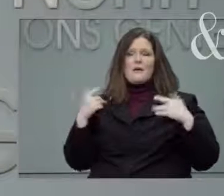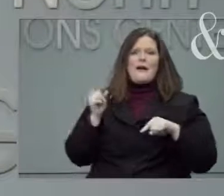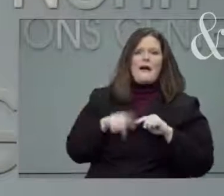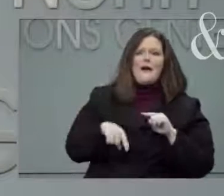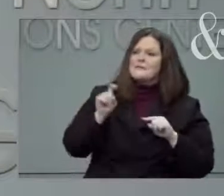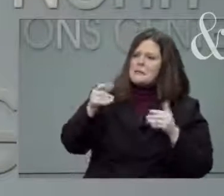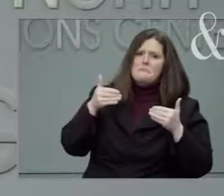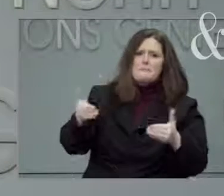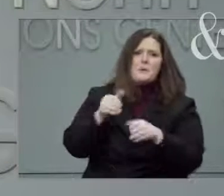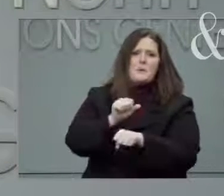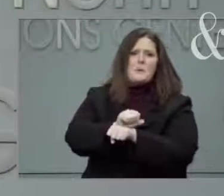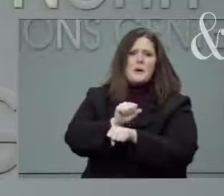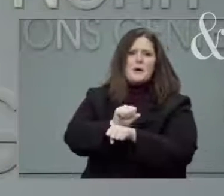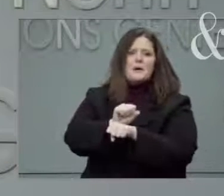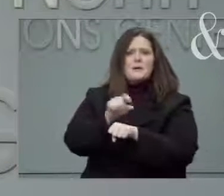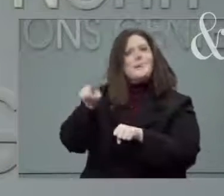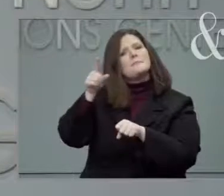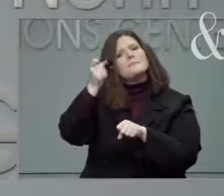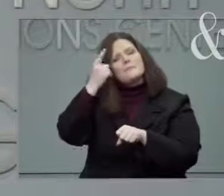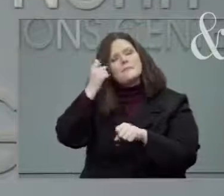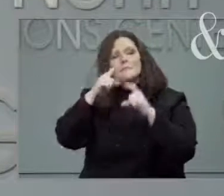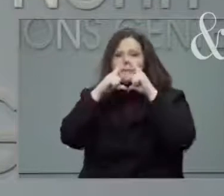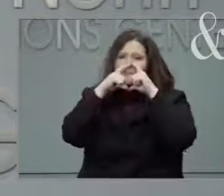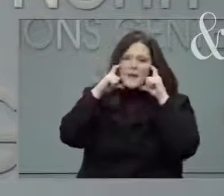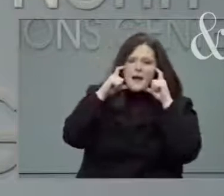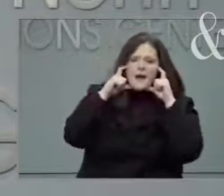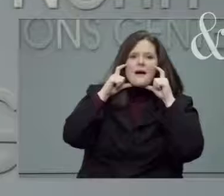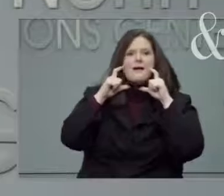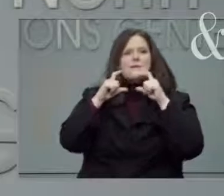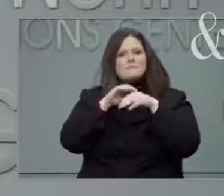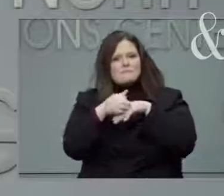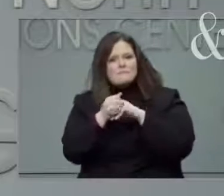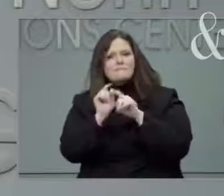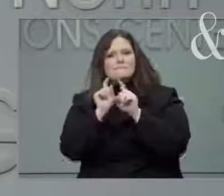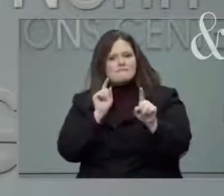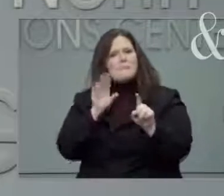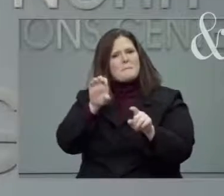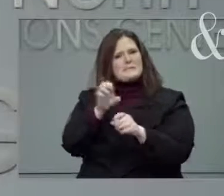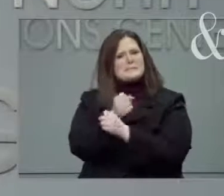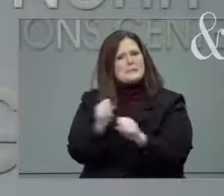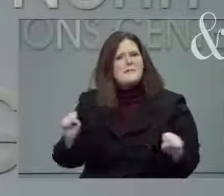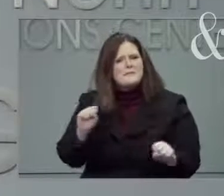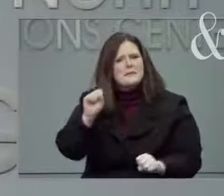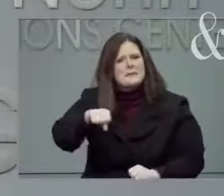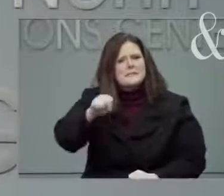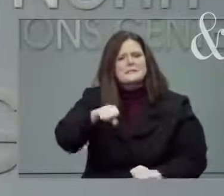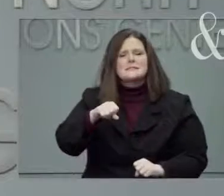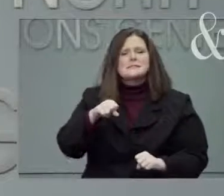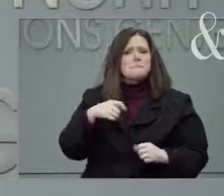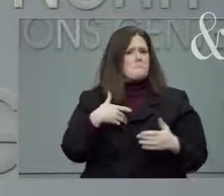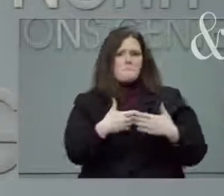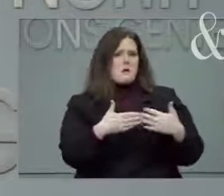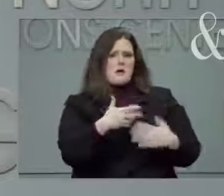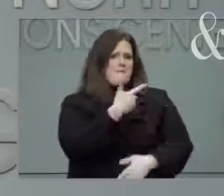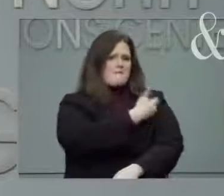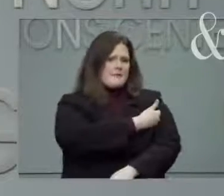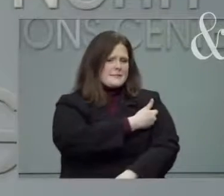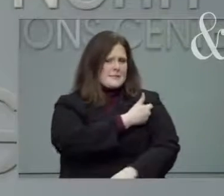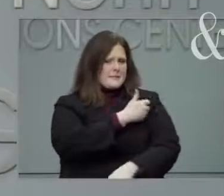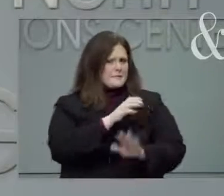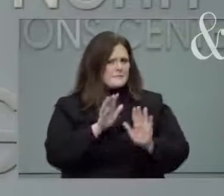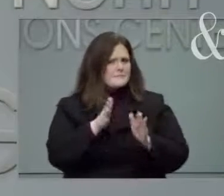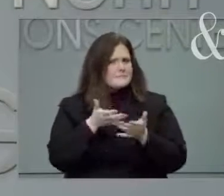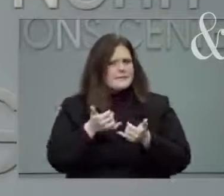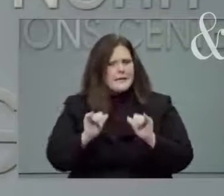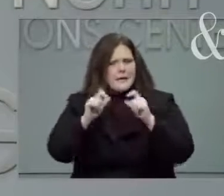precautions. And we're encouraging employers for them to take safety precautions, even not being vaccinated. But as soon as we